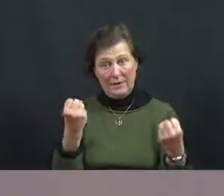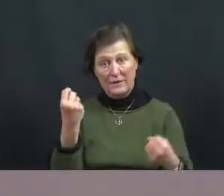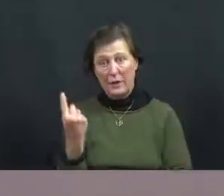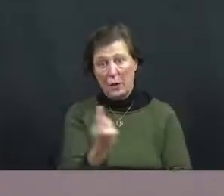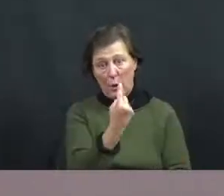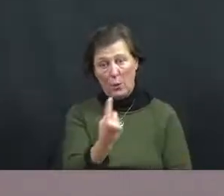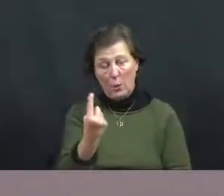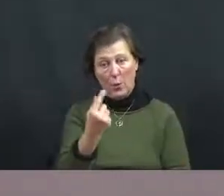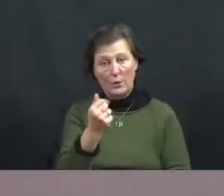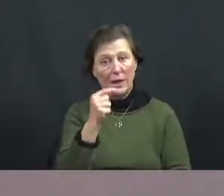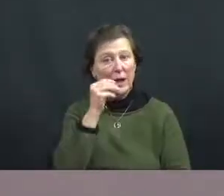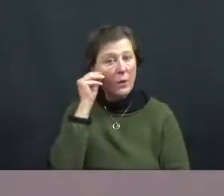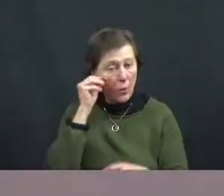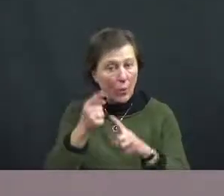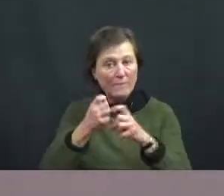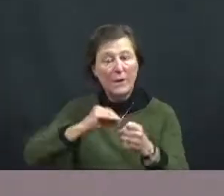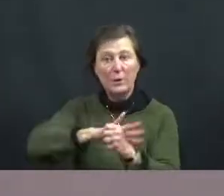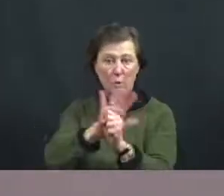from COVID,